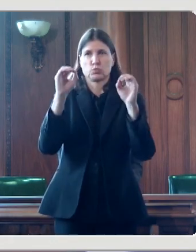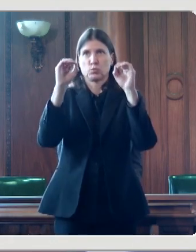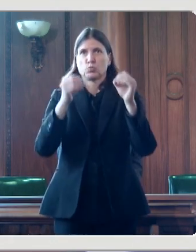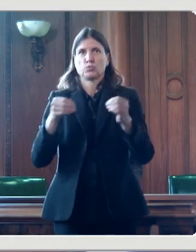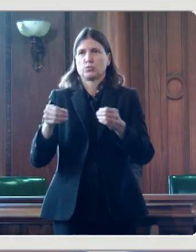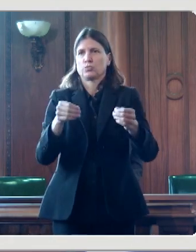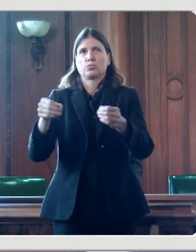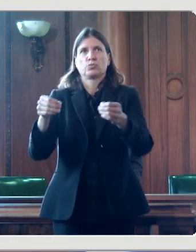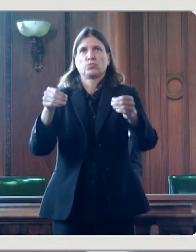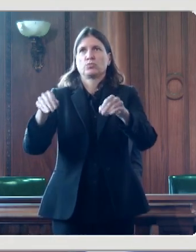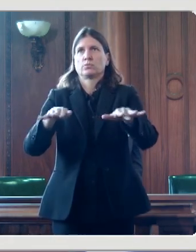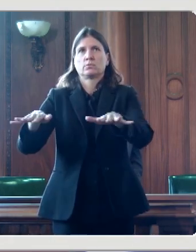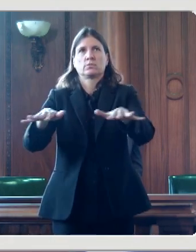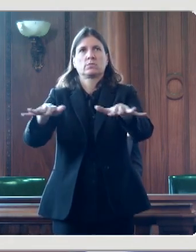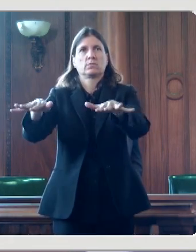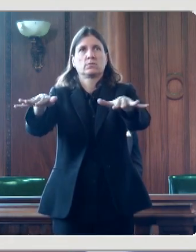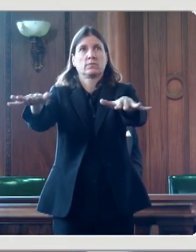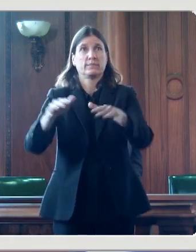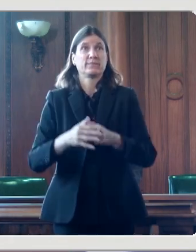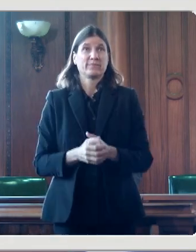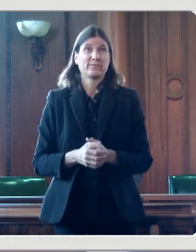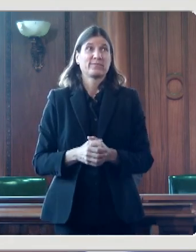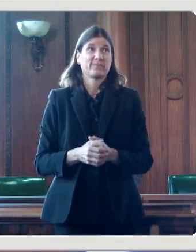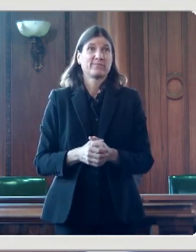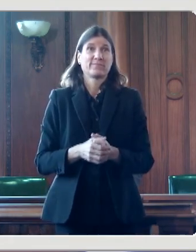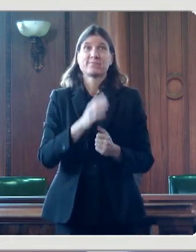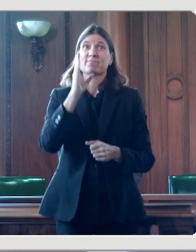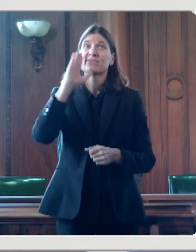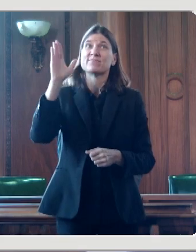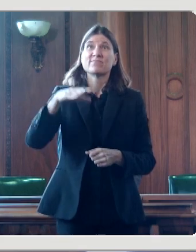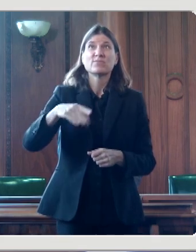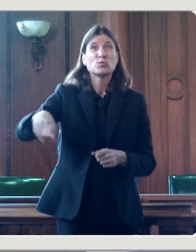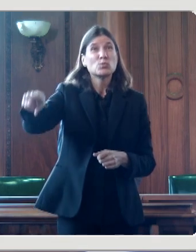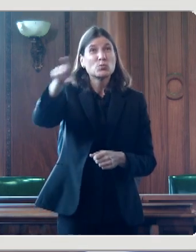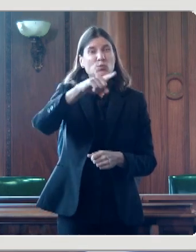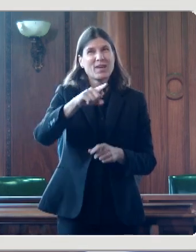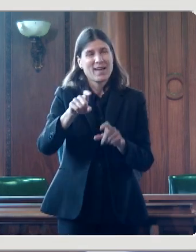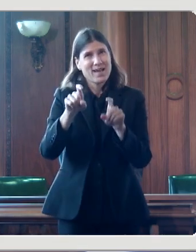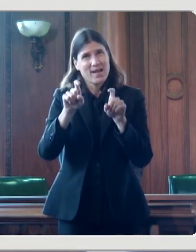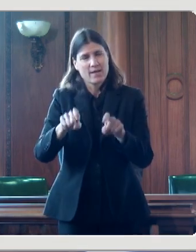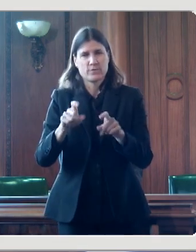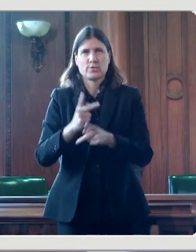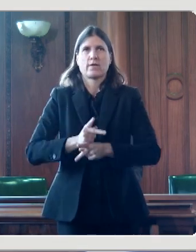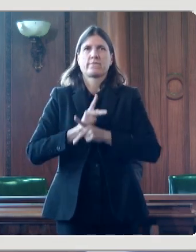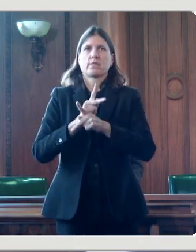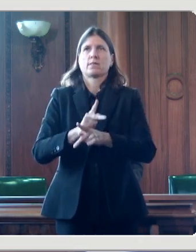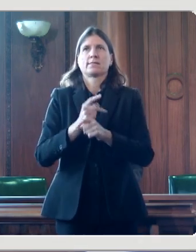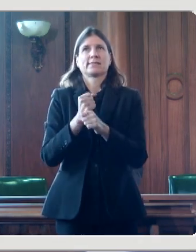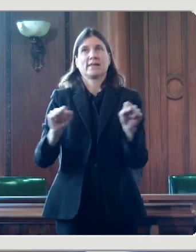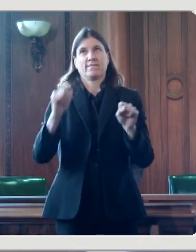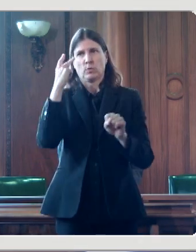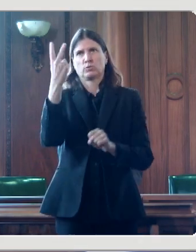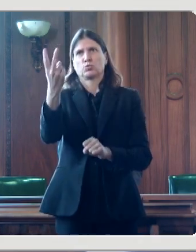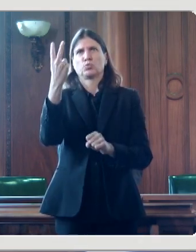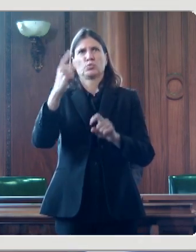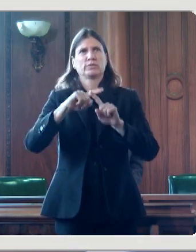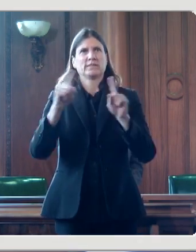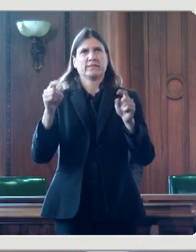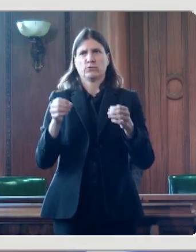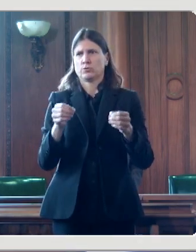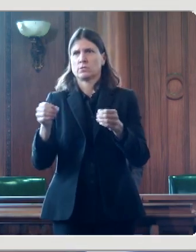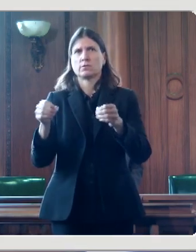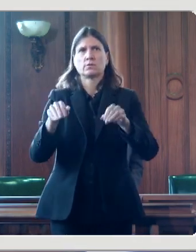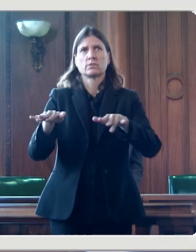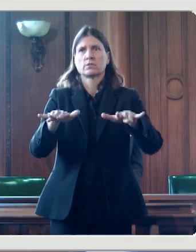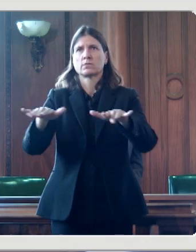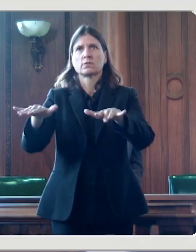becoming stronger as a community together. With safe and effective vaccines, we have a great reason to be hopeful.